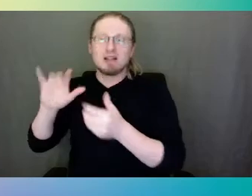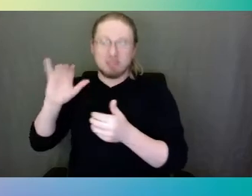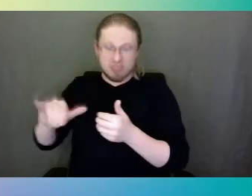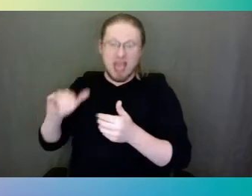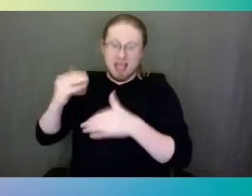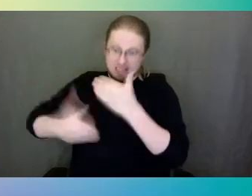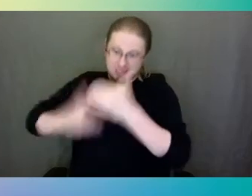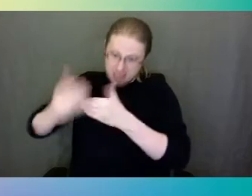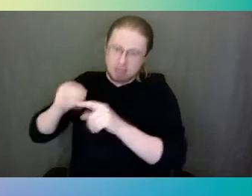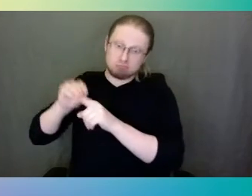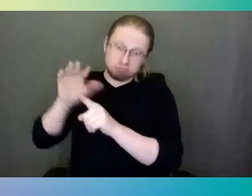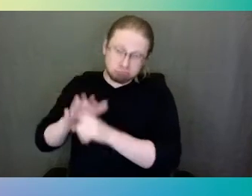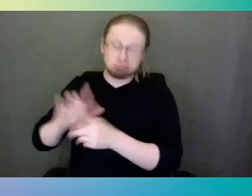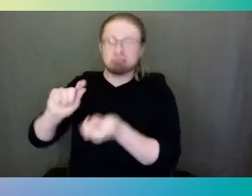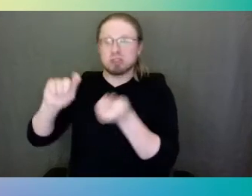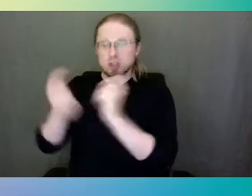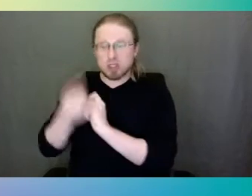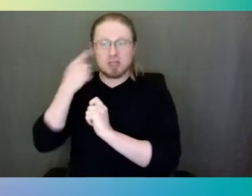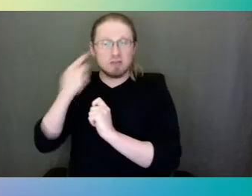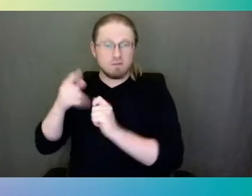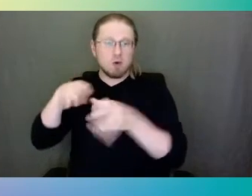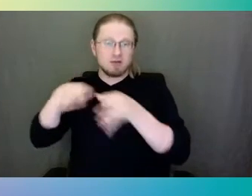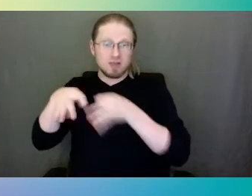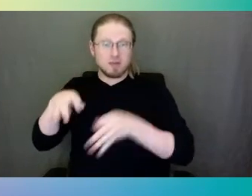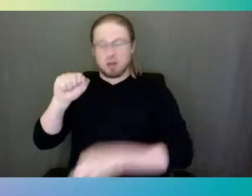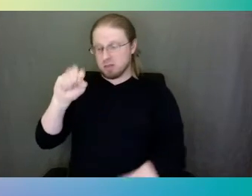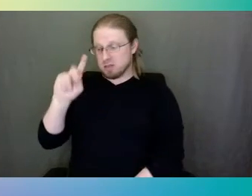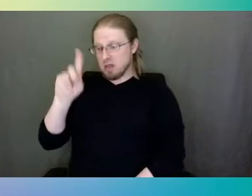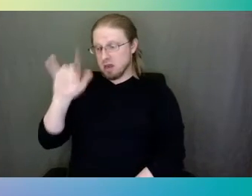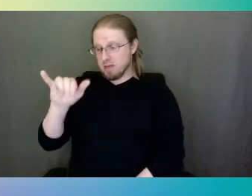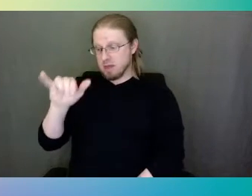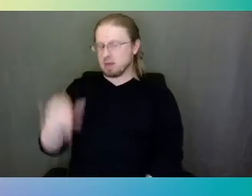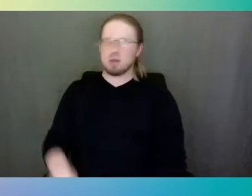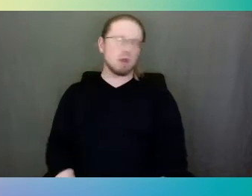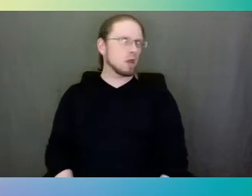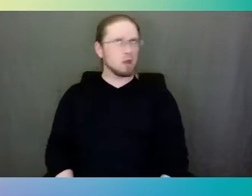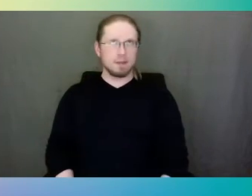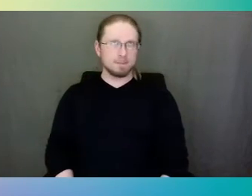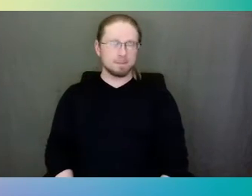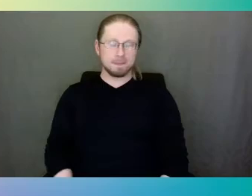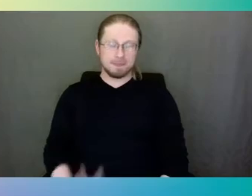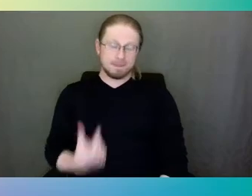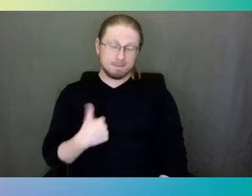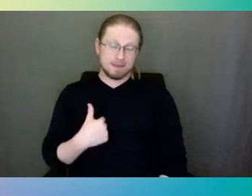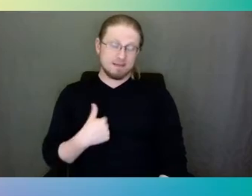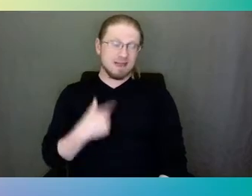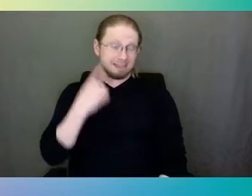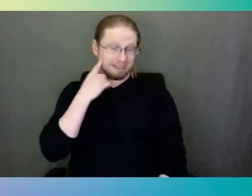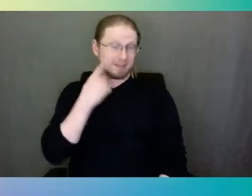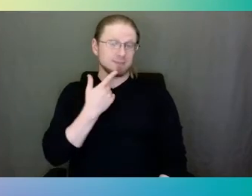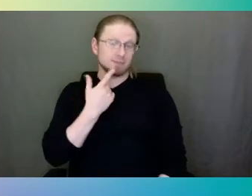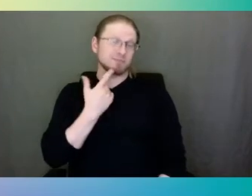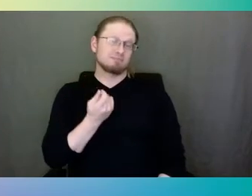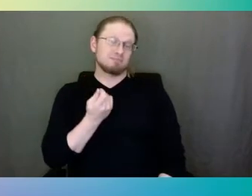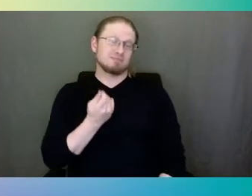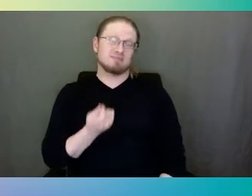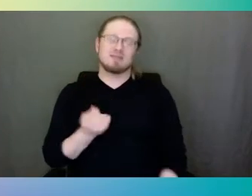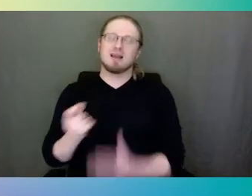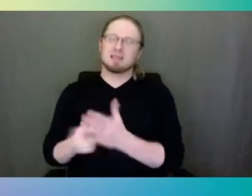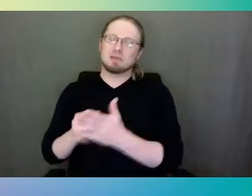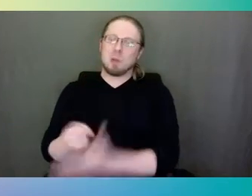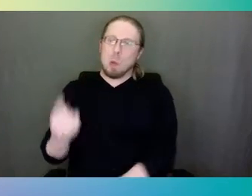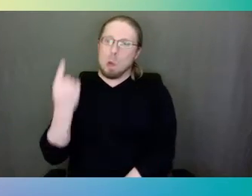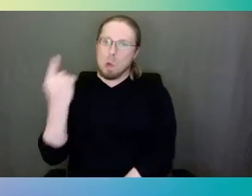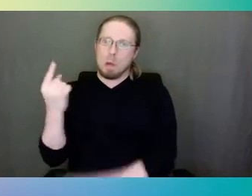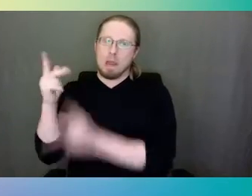sodomy. So I just find this interesting that sometimes it's one person making a